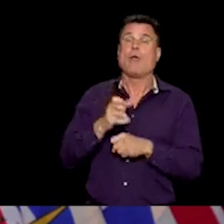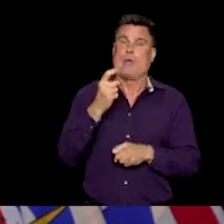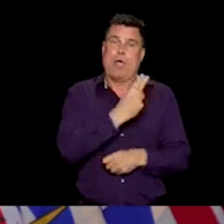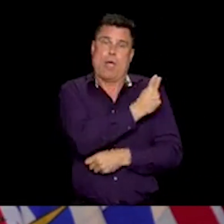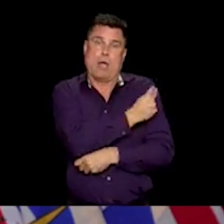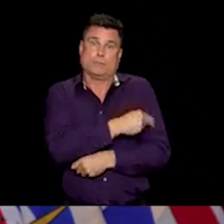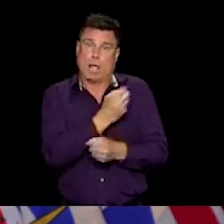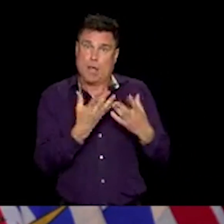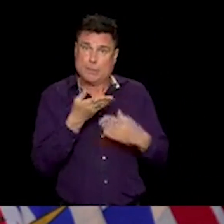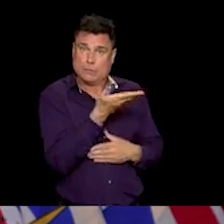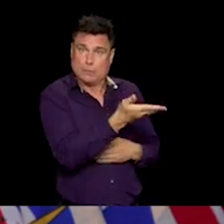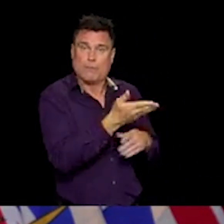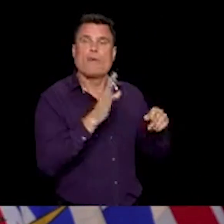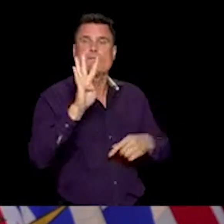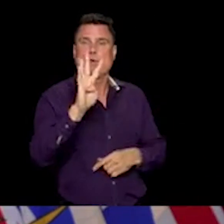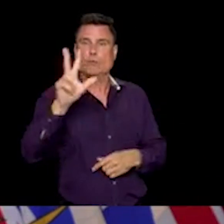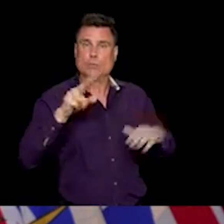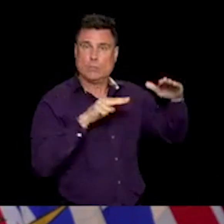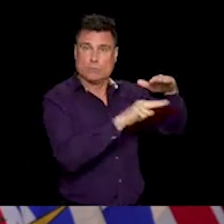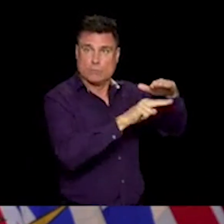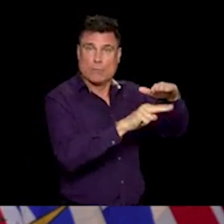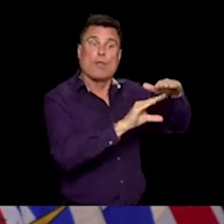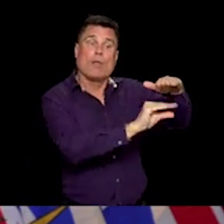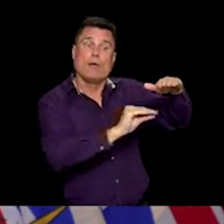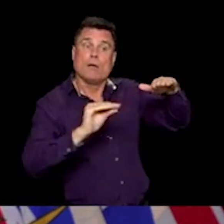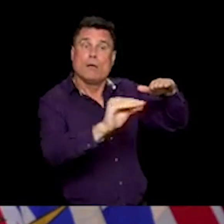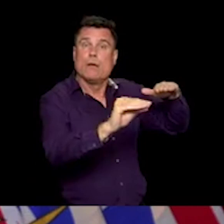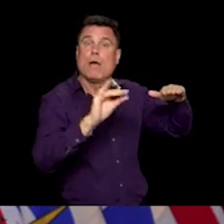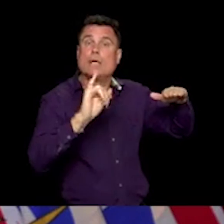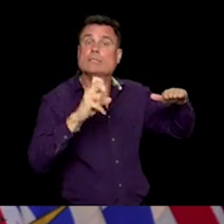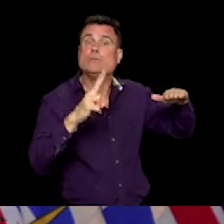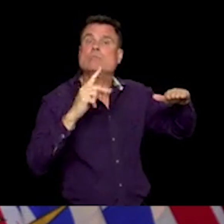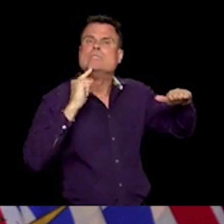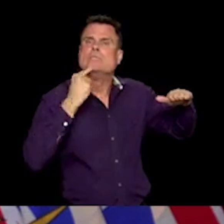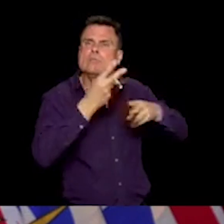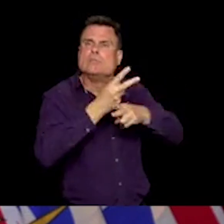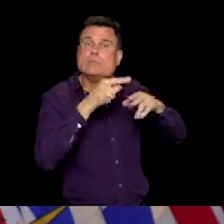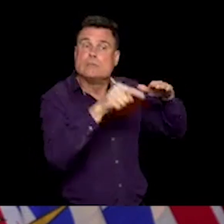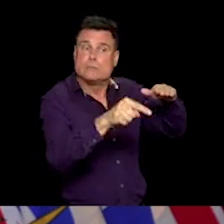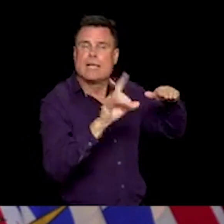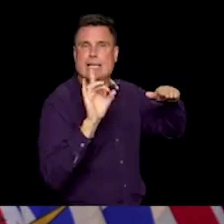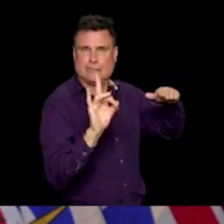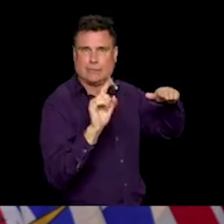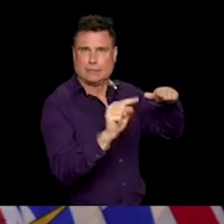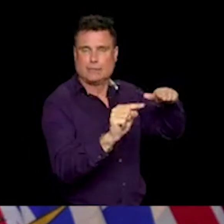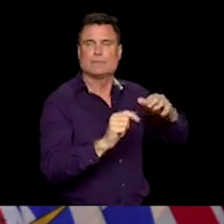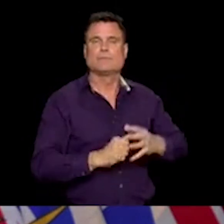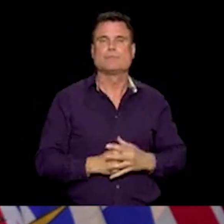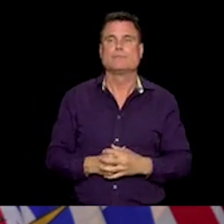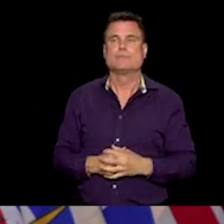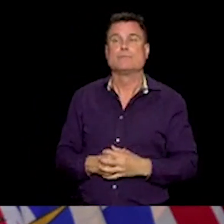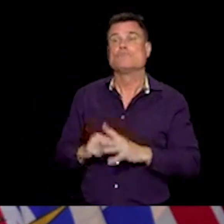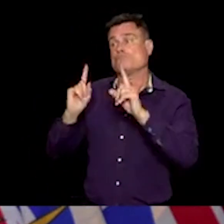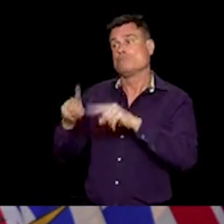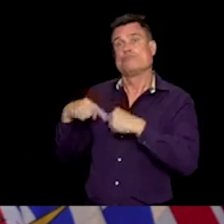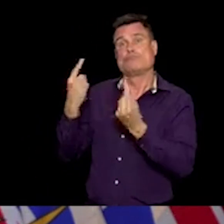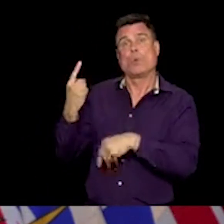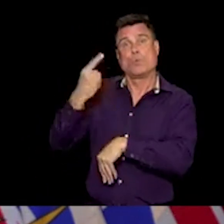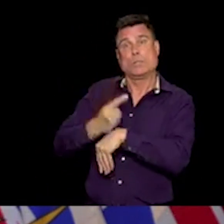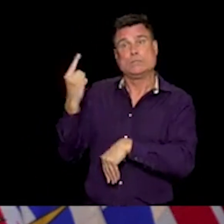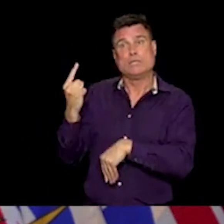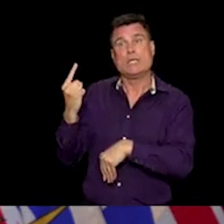outbreak, which was one of the first poultry facilities where we had 36 staff who were affected, has now been declared over,